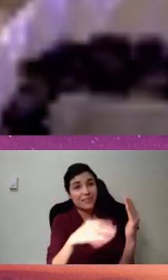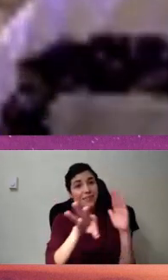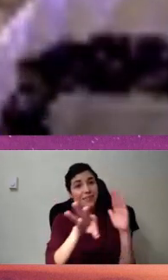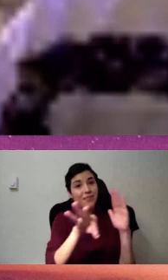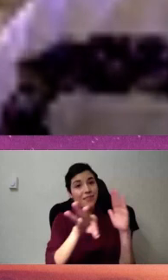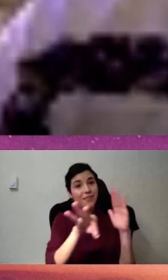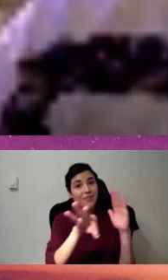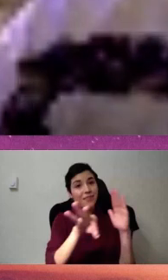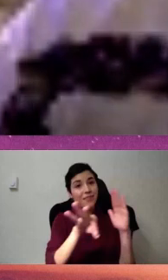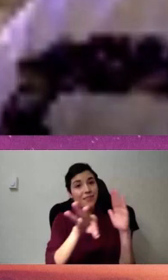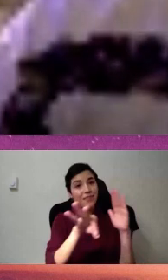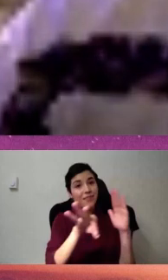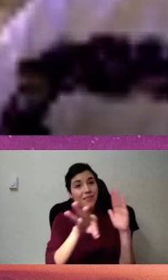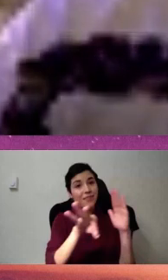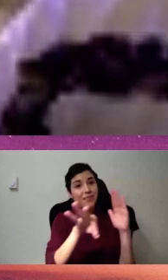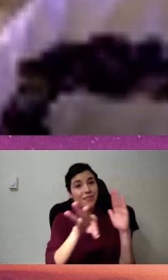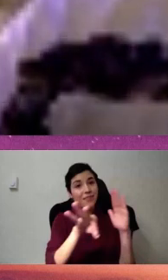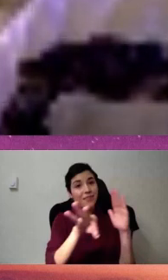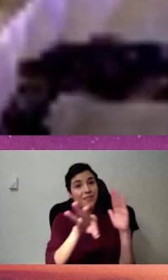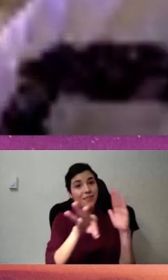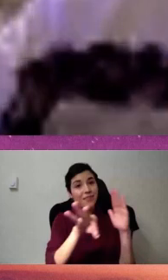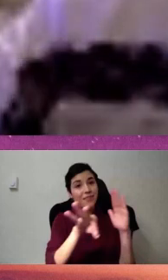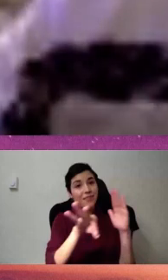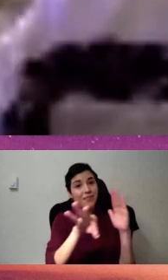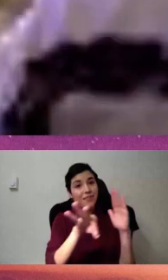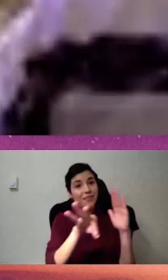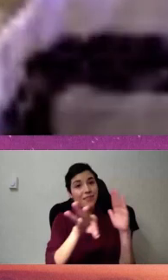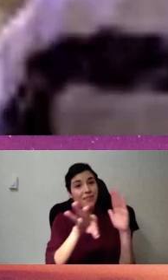find, because your pain deserves a home.